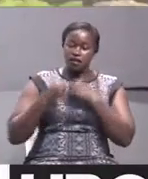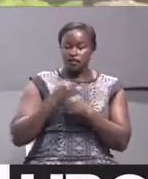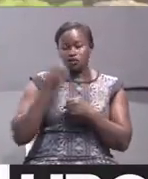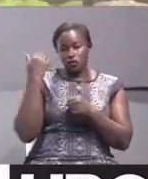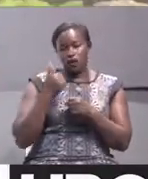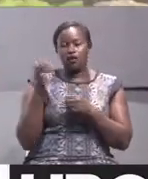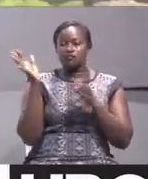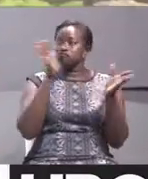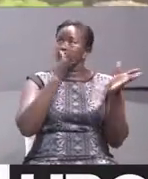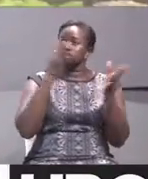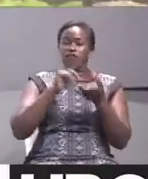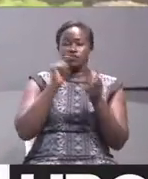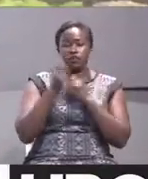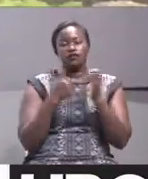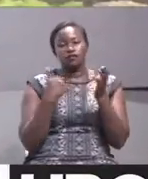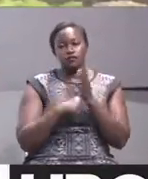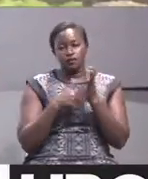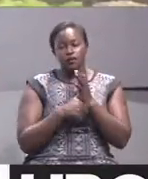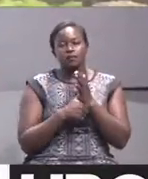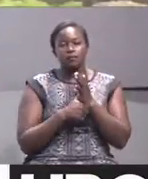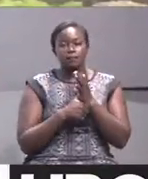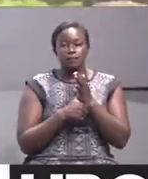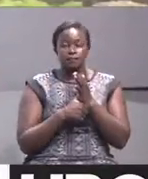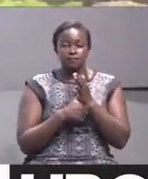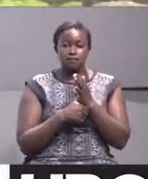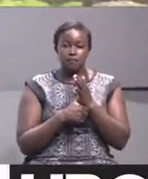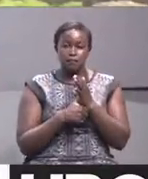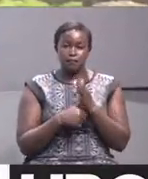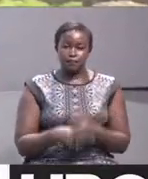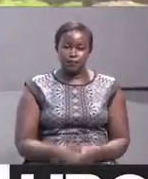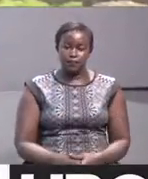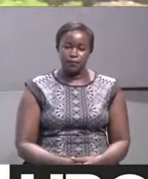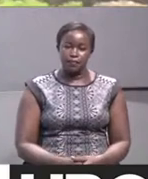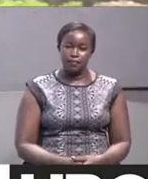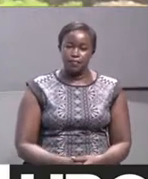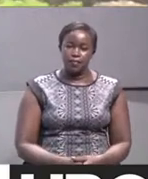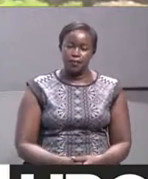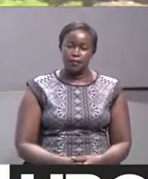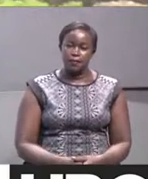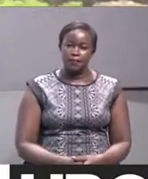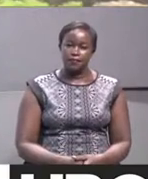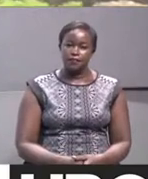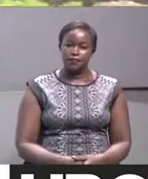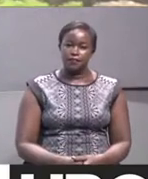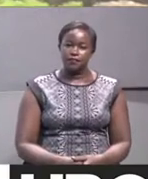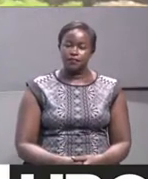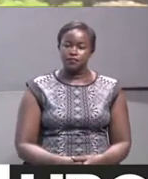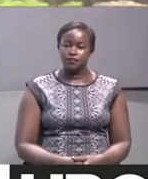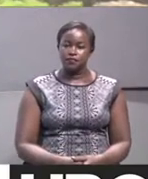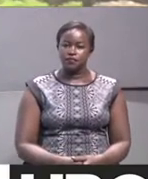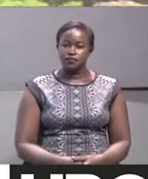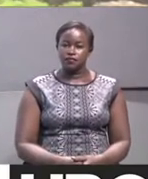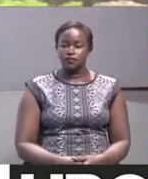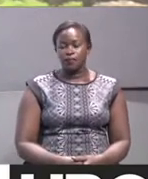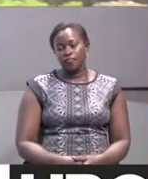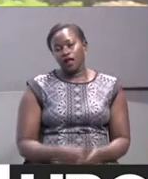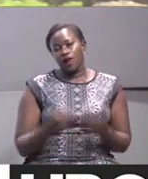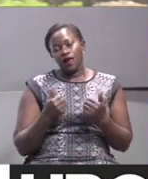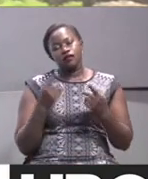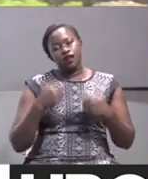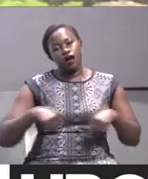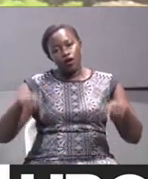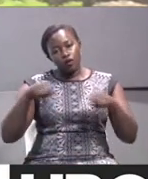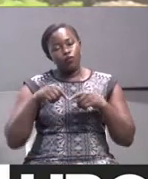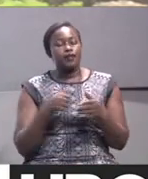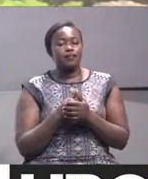change. But also we are receiving less rain than what we have been receiving. We therefore